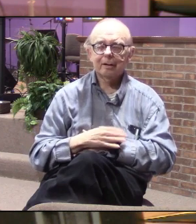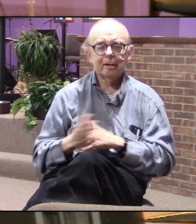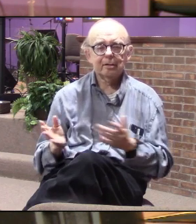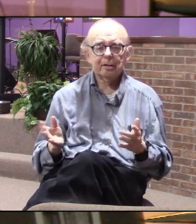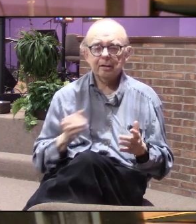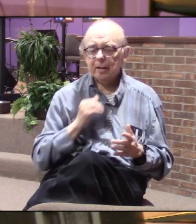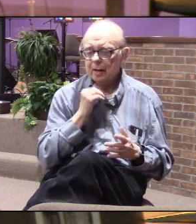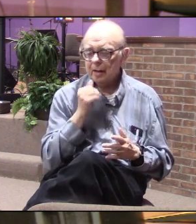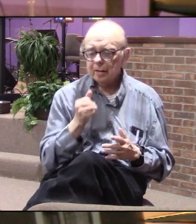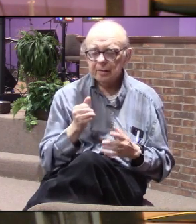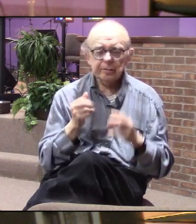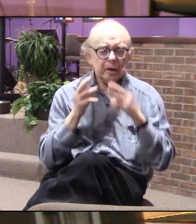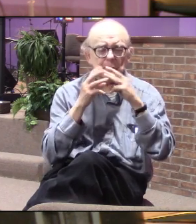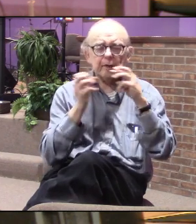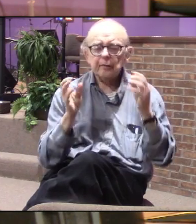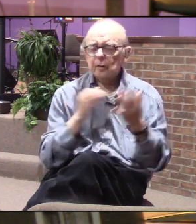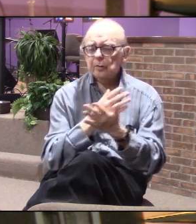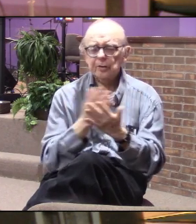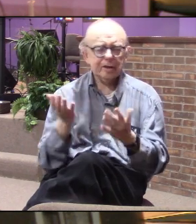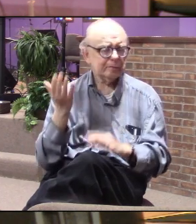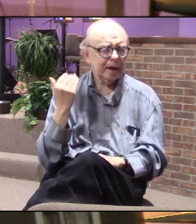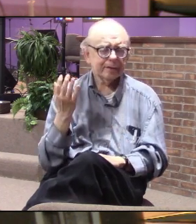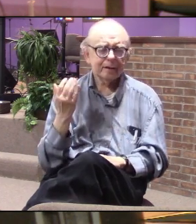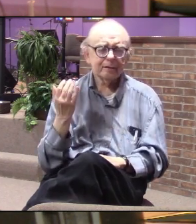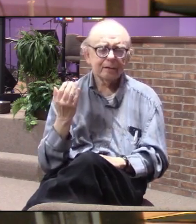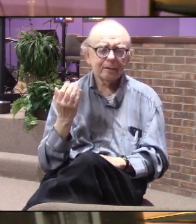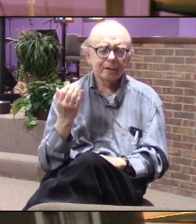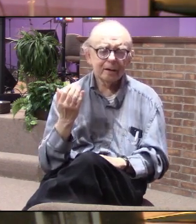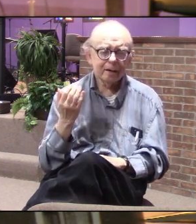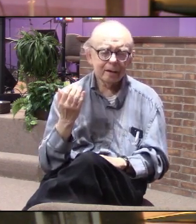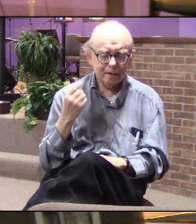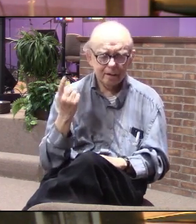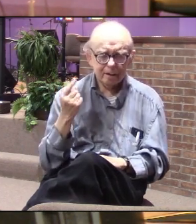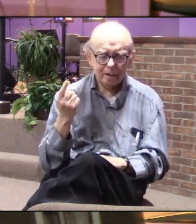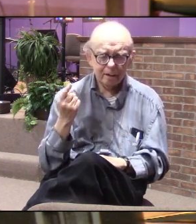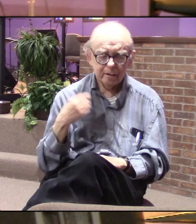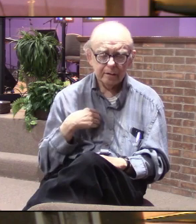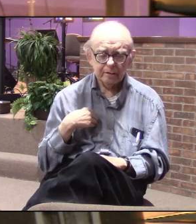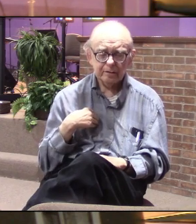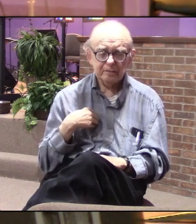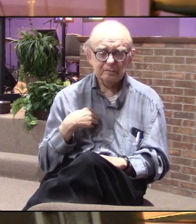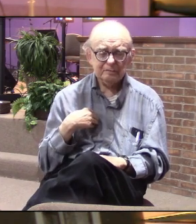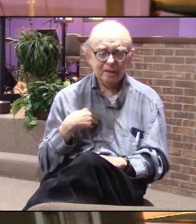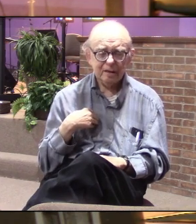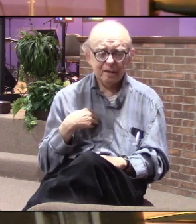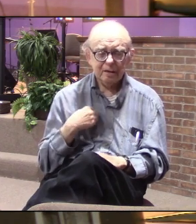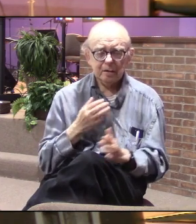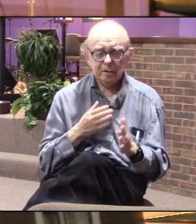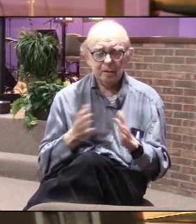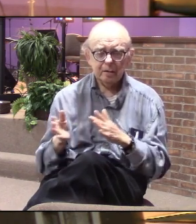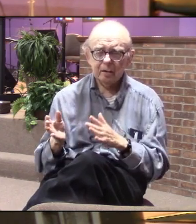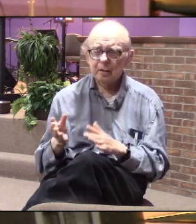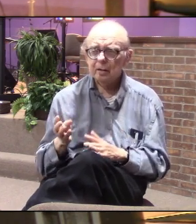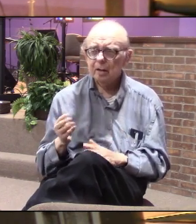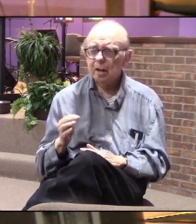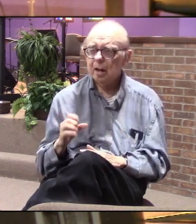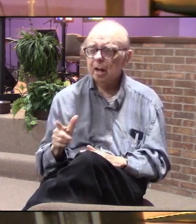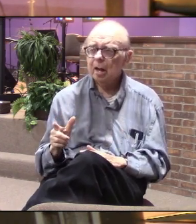There wasn't a microwave and all that stuff back then, but I think he could have prepared a